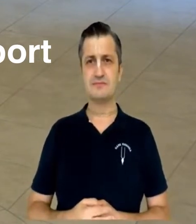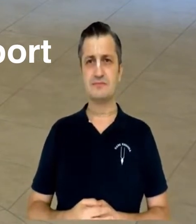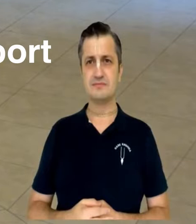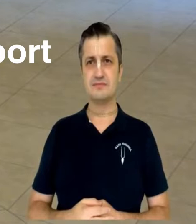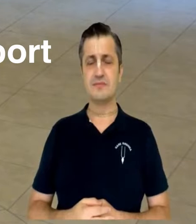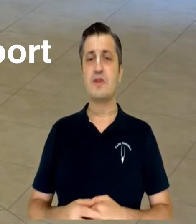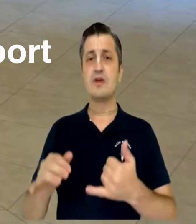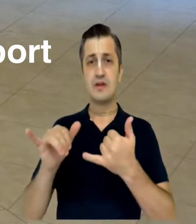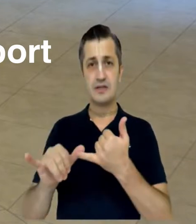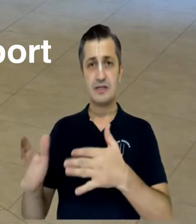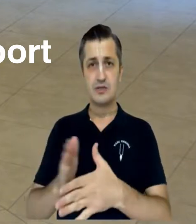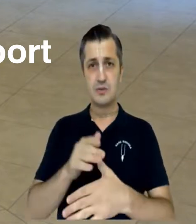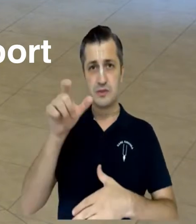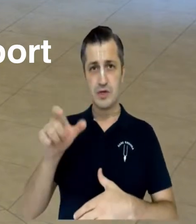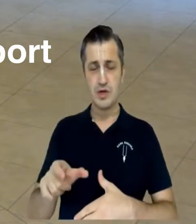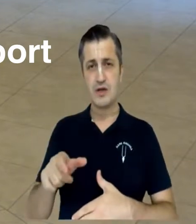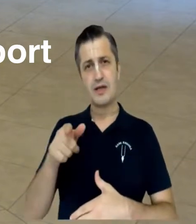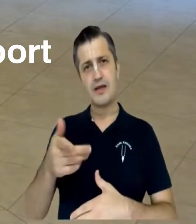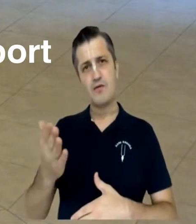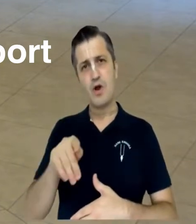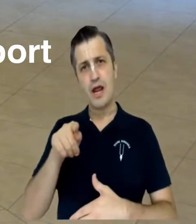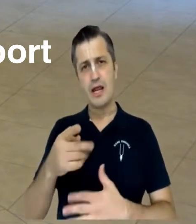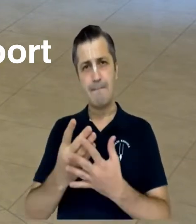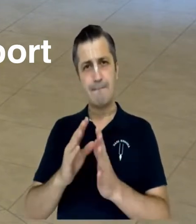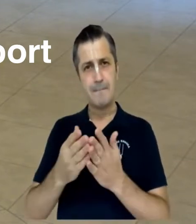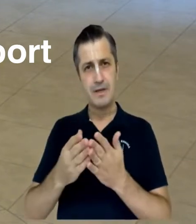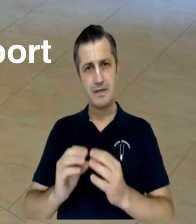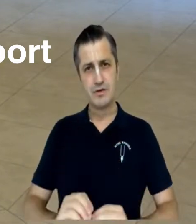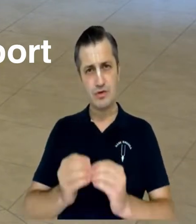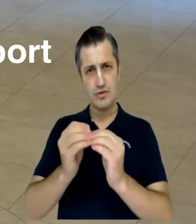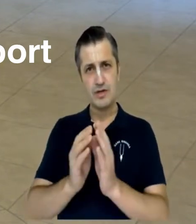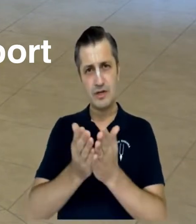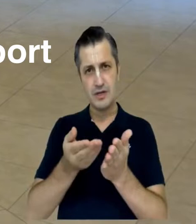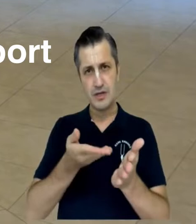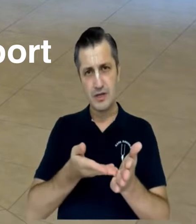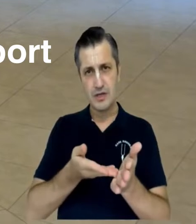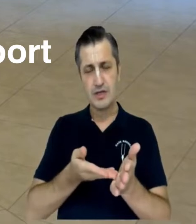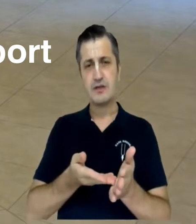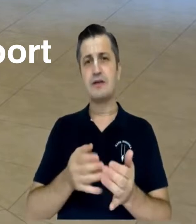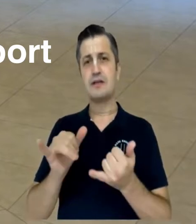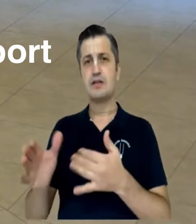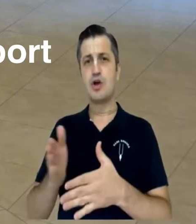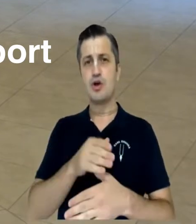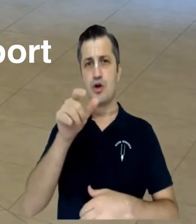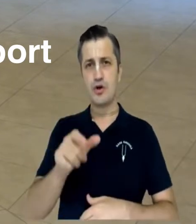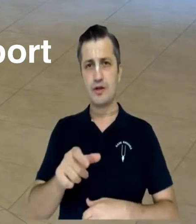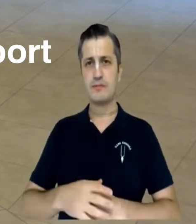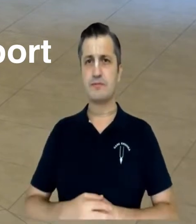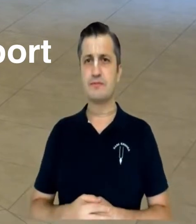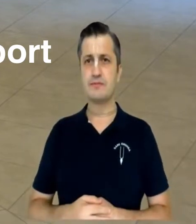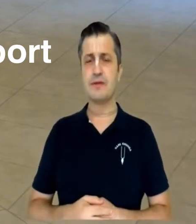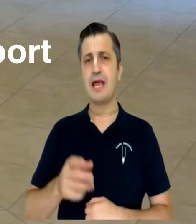explained. According to the statements of the Supreme Personality of Godhead, Lord Krishna, there are two classes of living